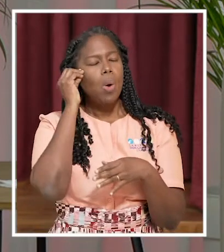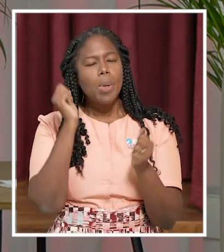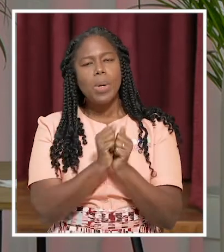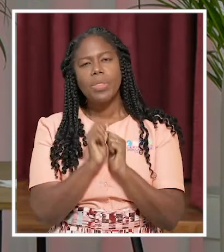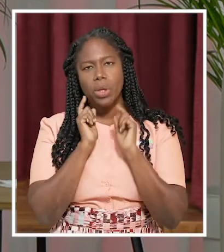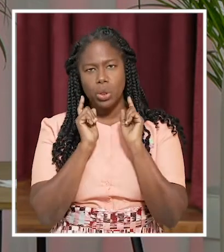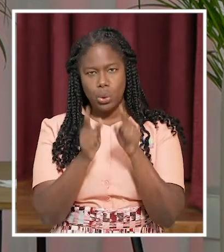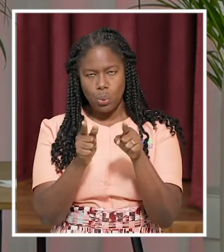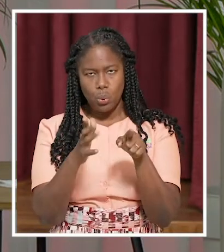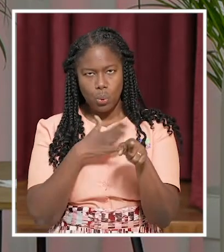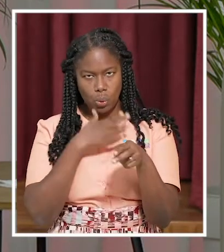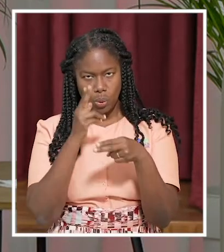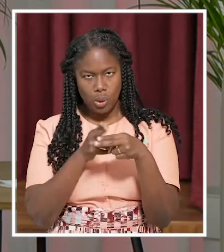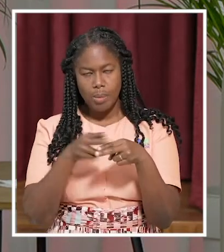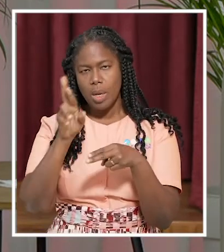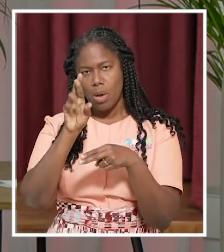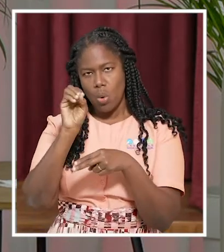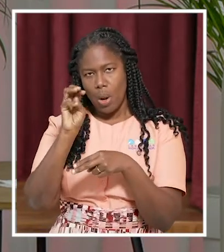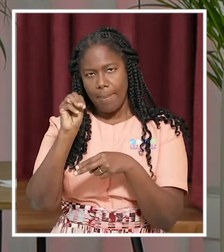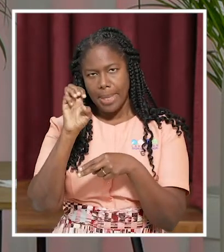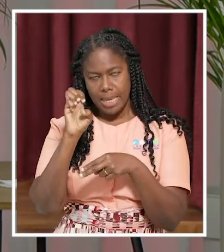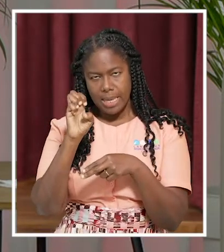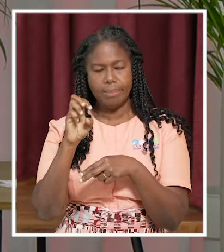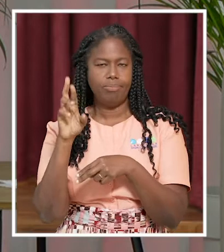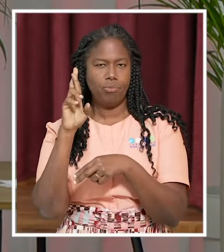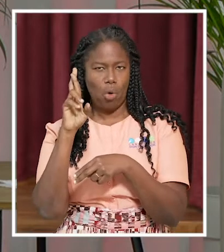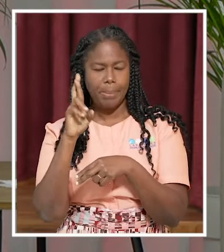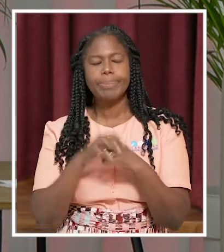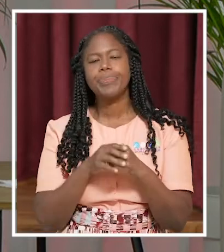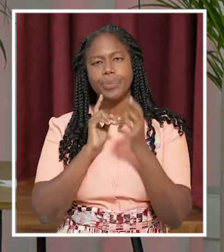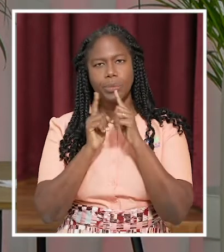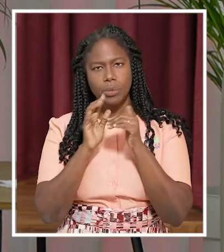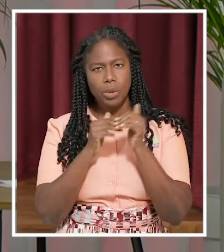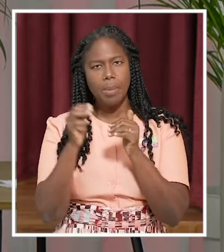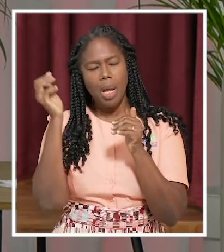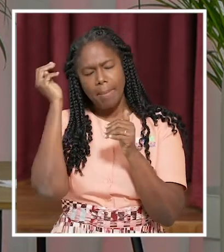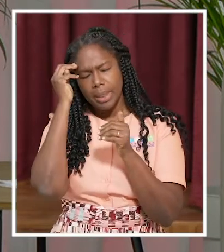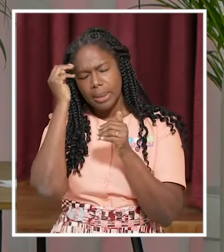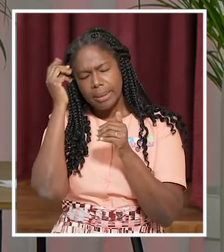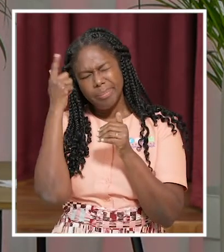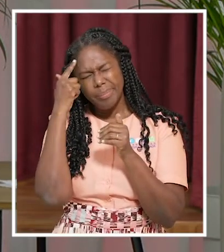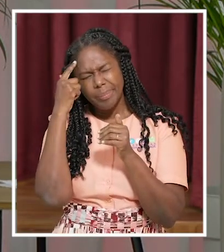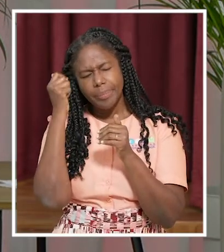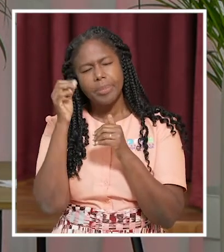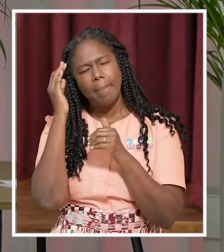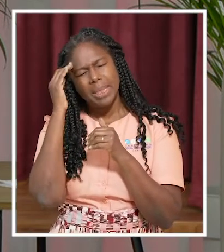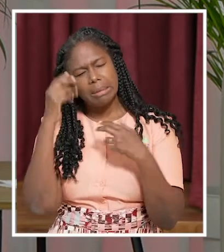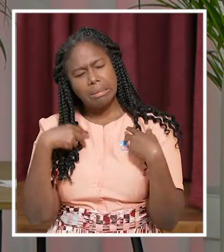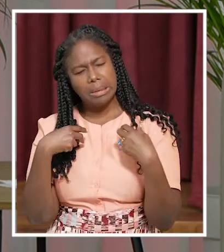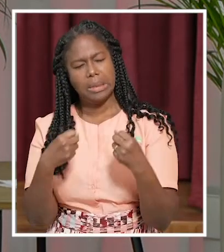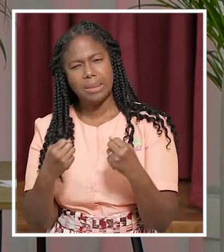today. As we dive into our topic today, we are talking about mental health. And I have with me a